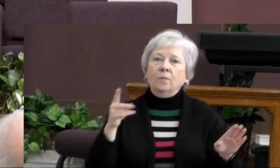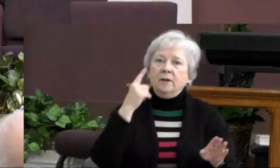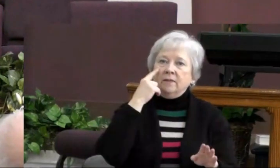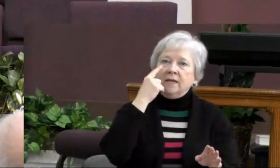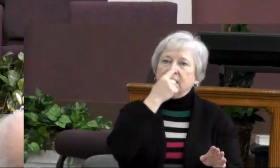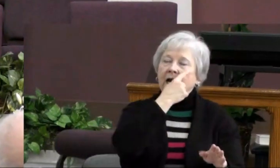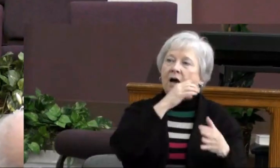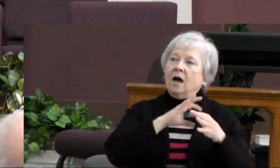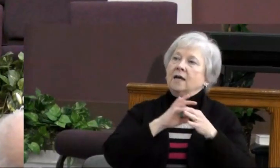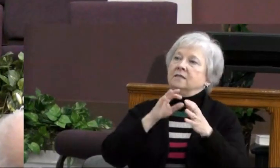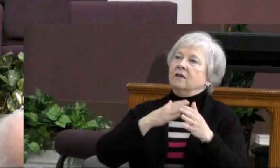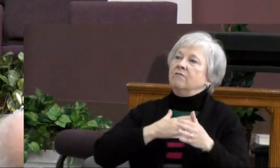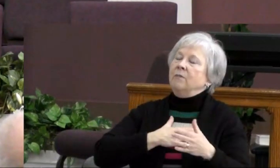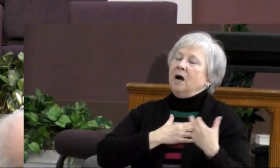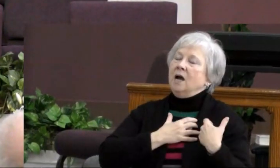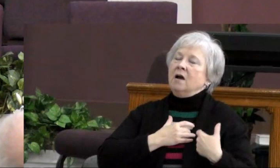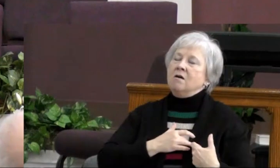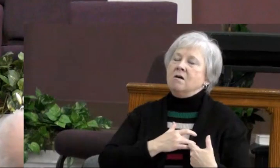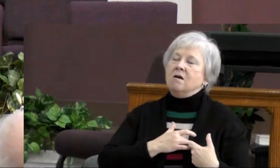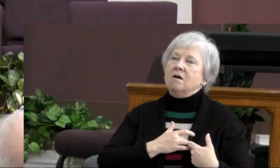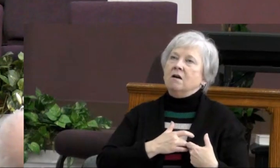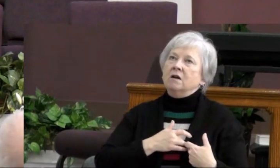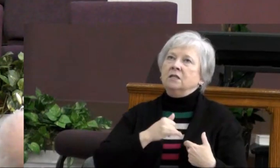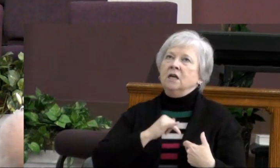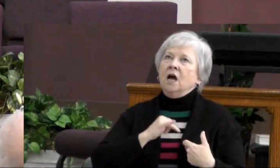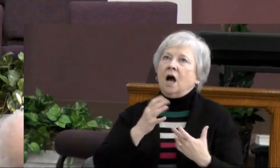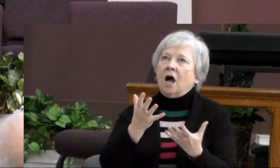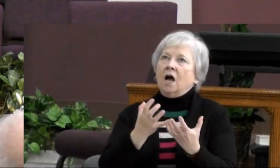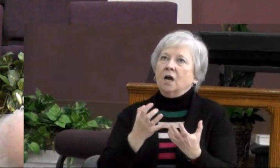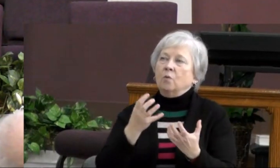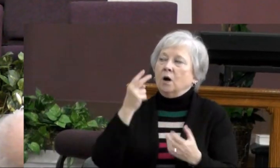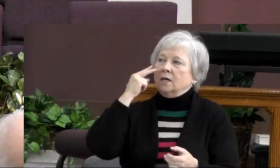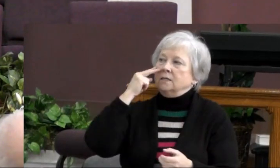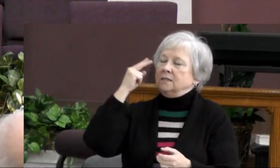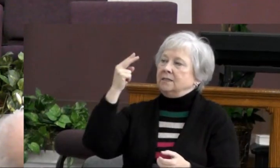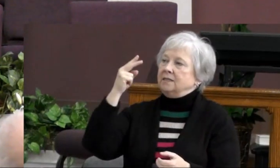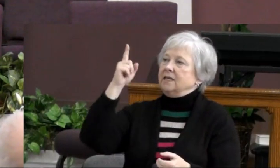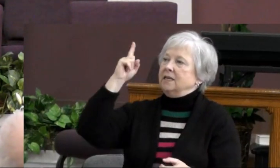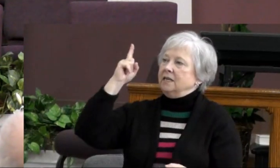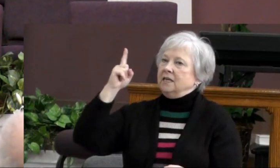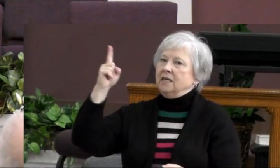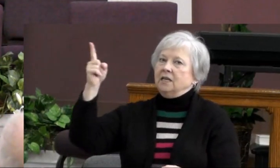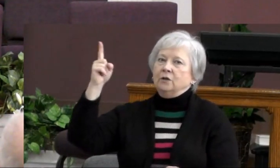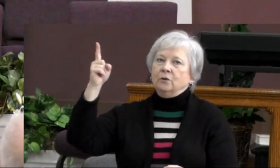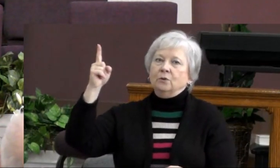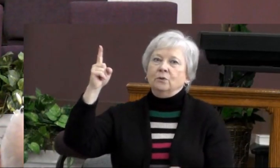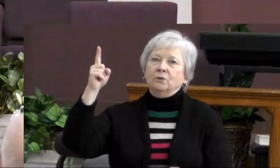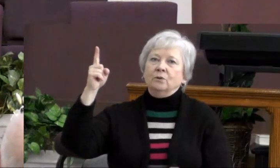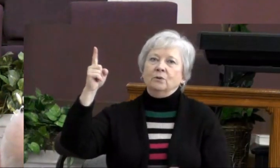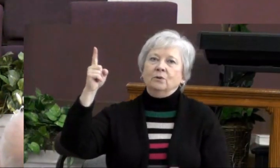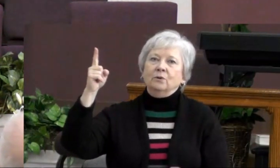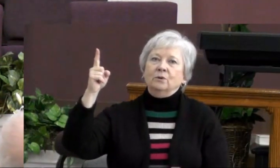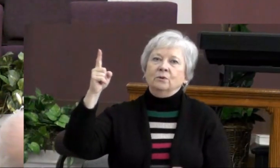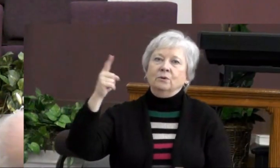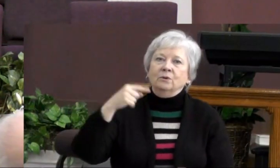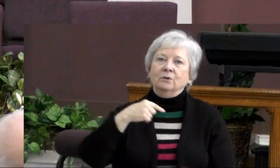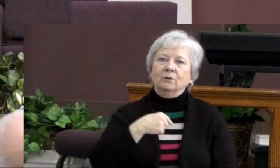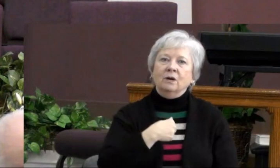Lord. Open the eyes of my heart. I want to see